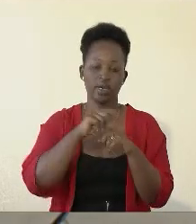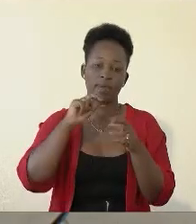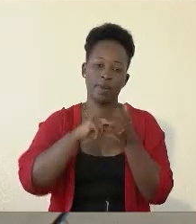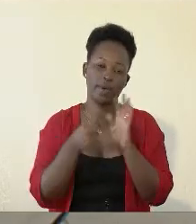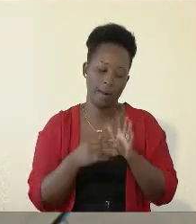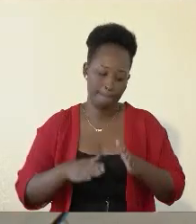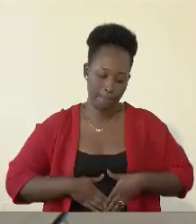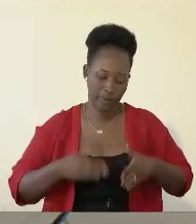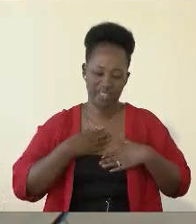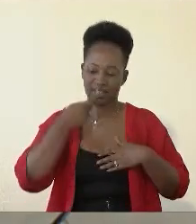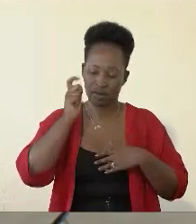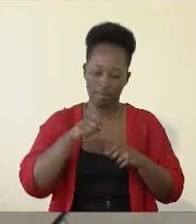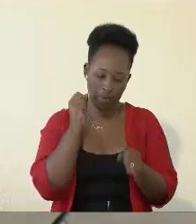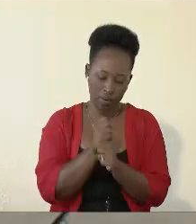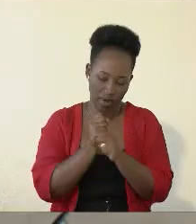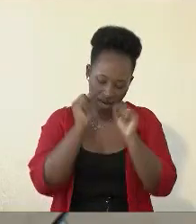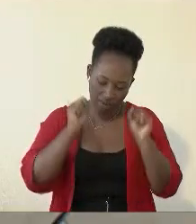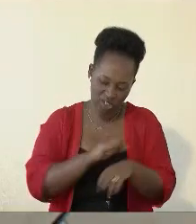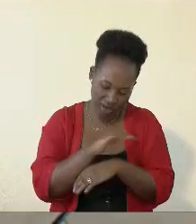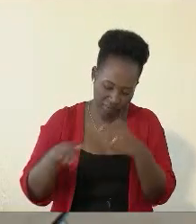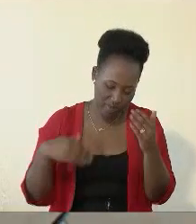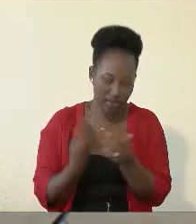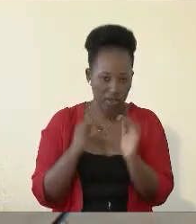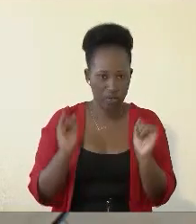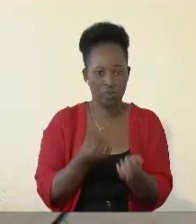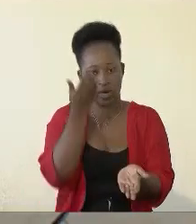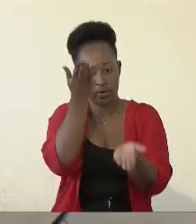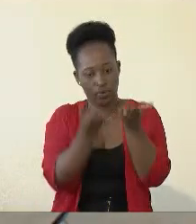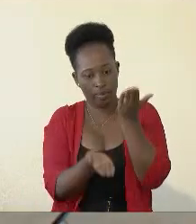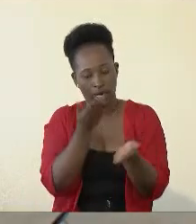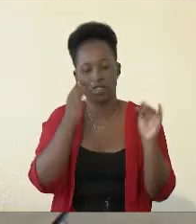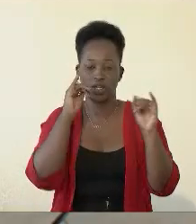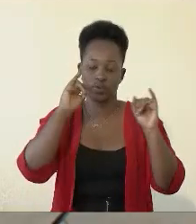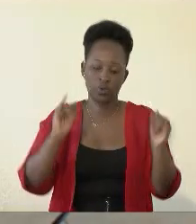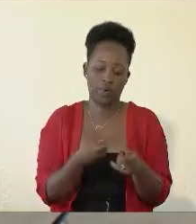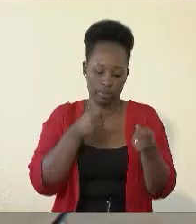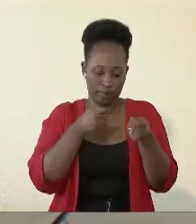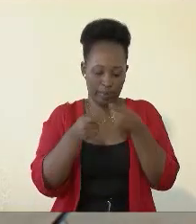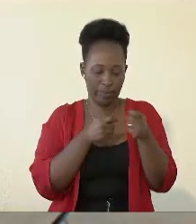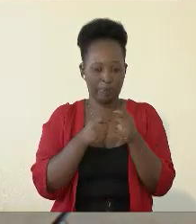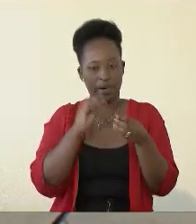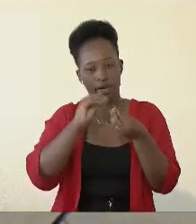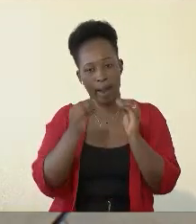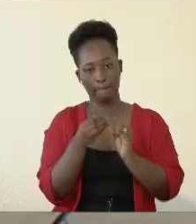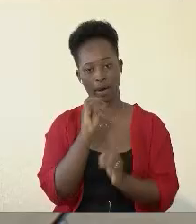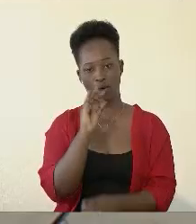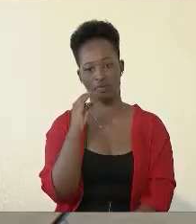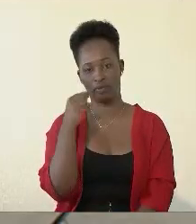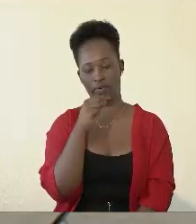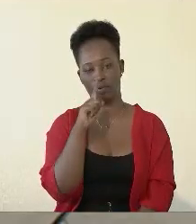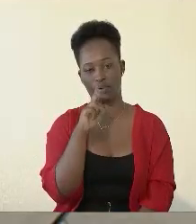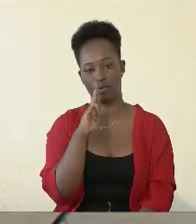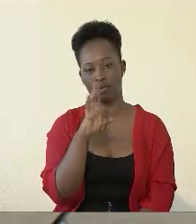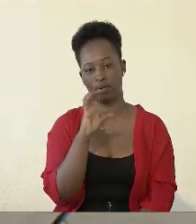all means to regulate, to balance the amount of glucose in the body so that some of the body tissues will not